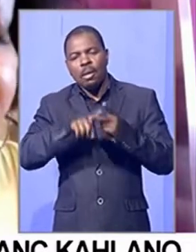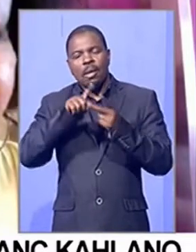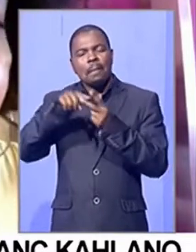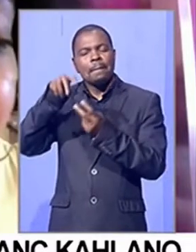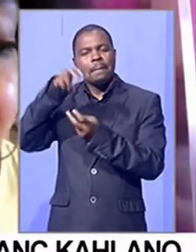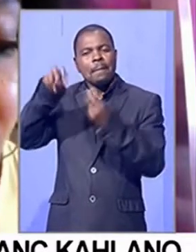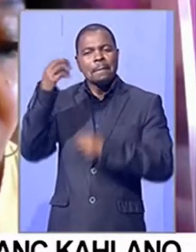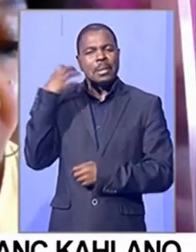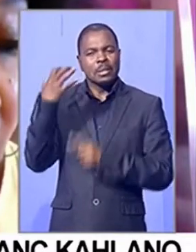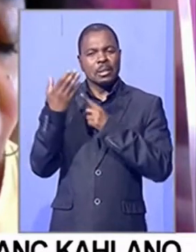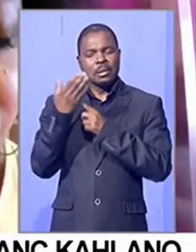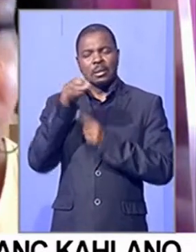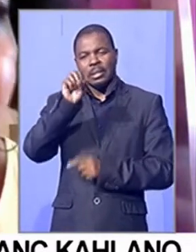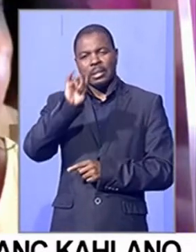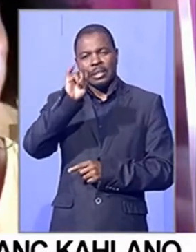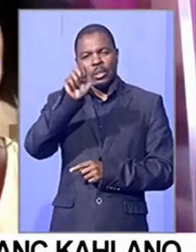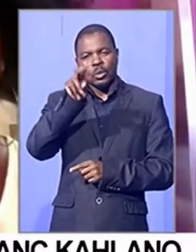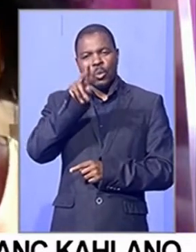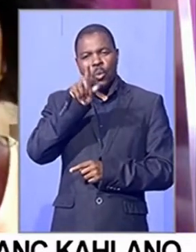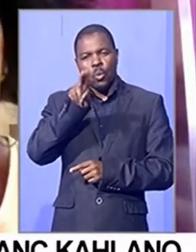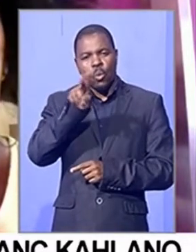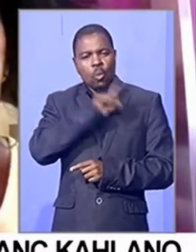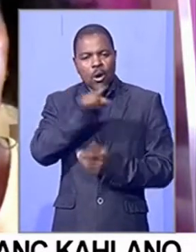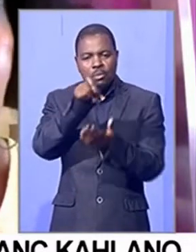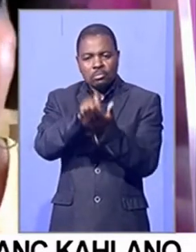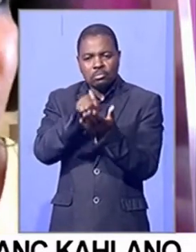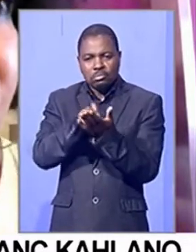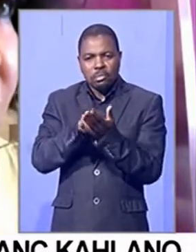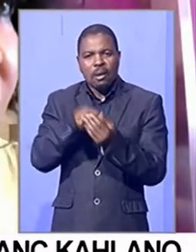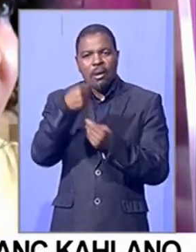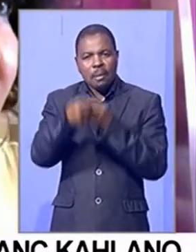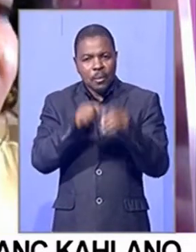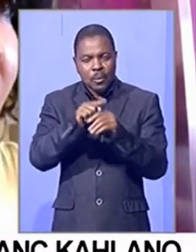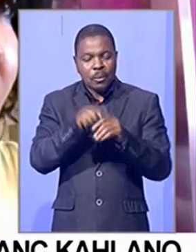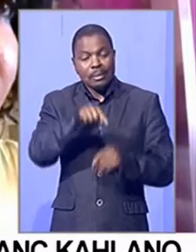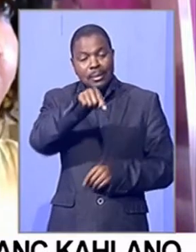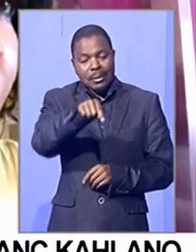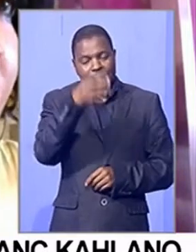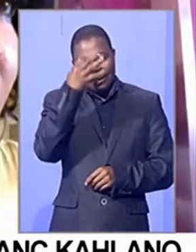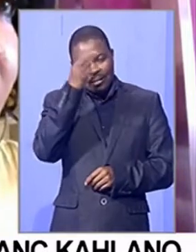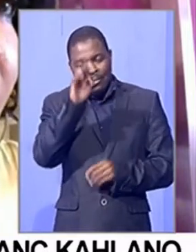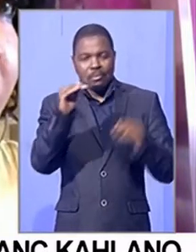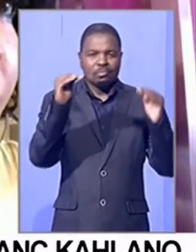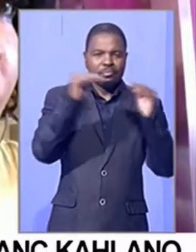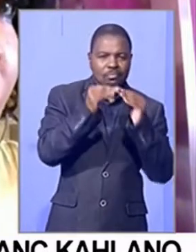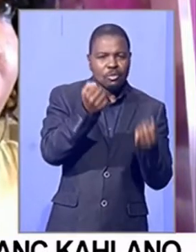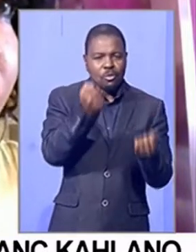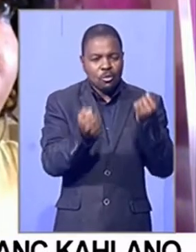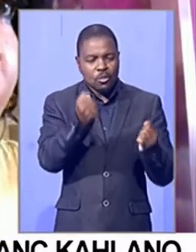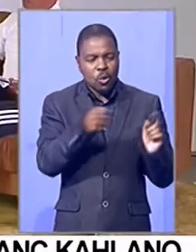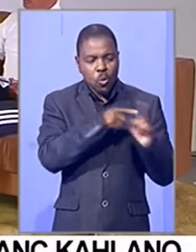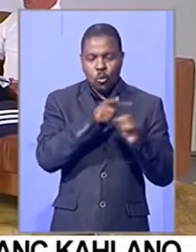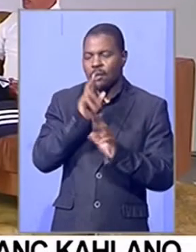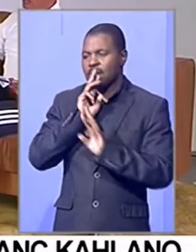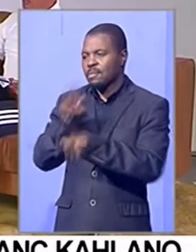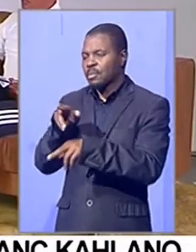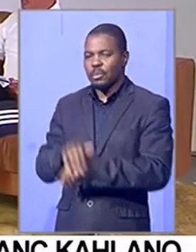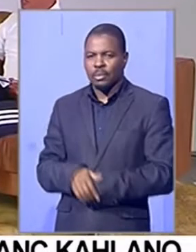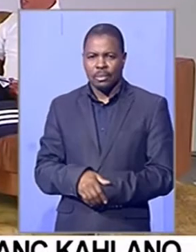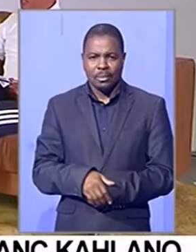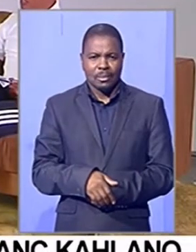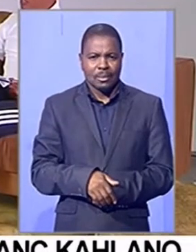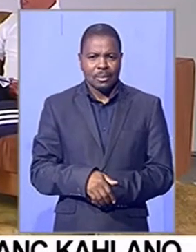Lindiwe Sisulu ka morago gore a ngwele seratswana se neng se seolola ditshebeletso tsa toka ka gara naga. Of course it